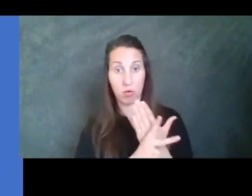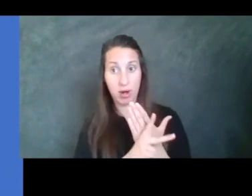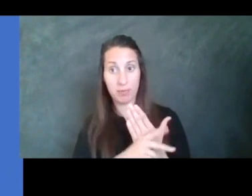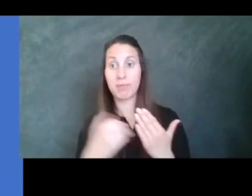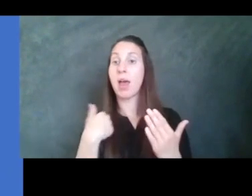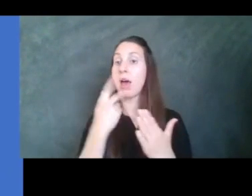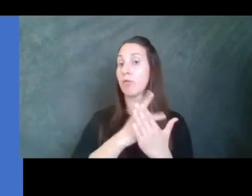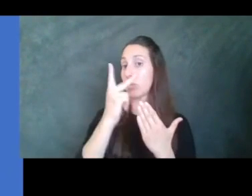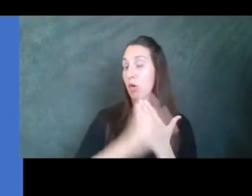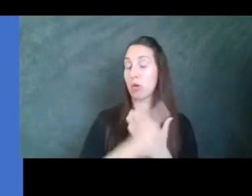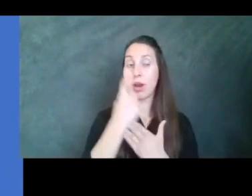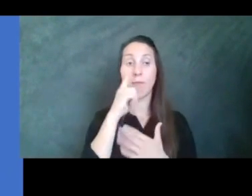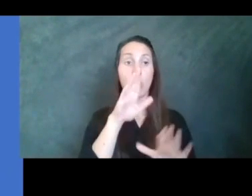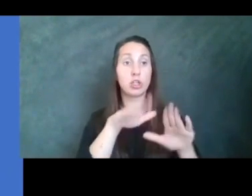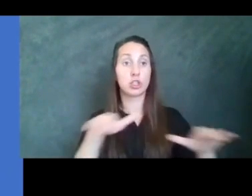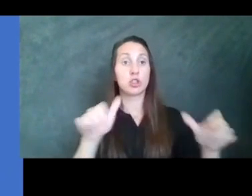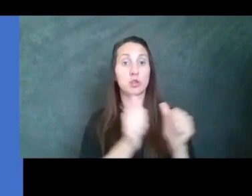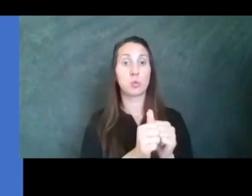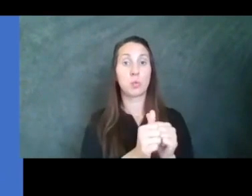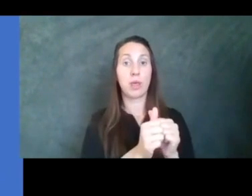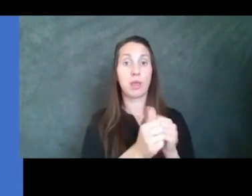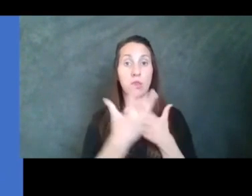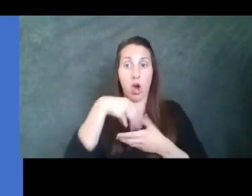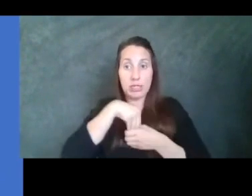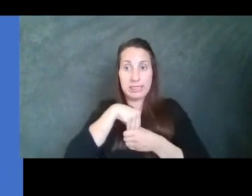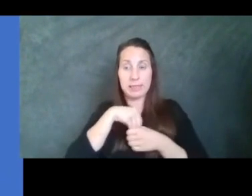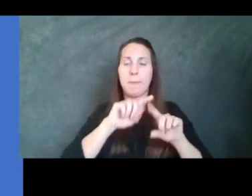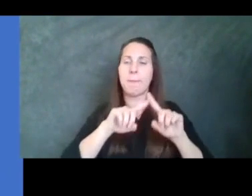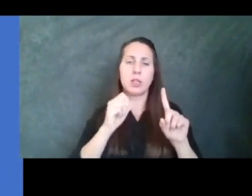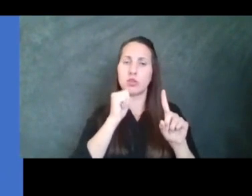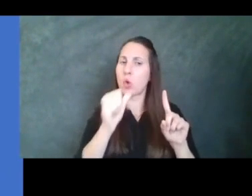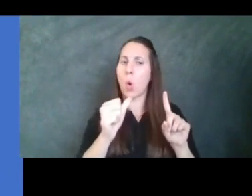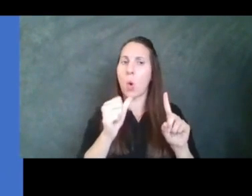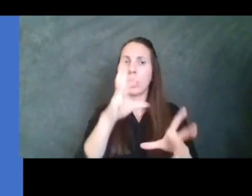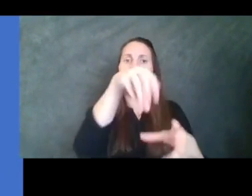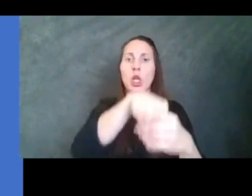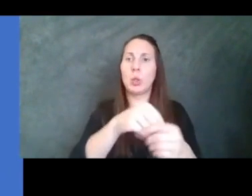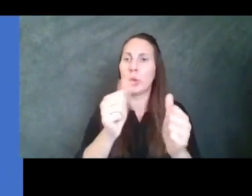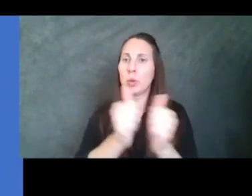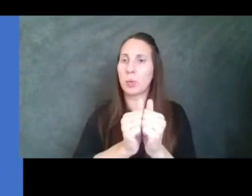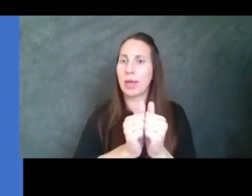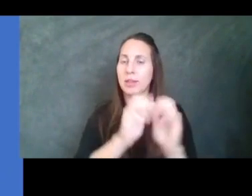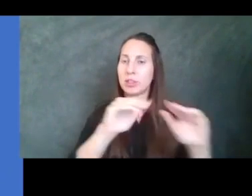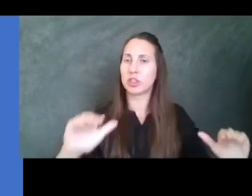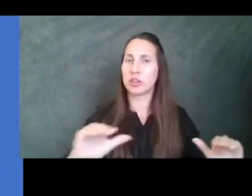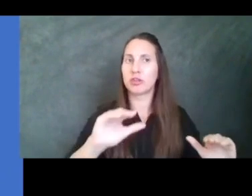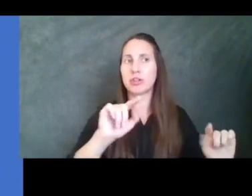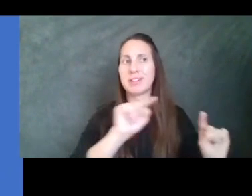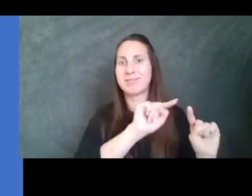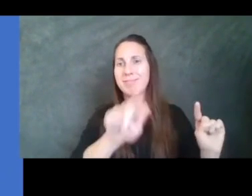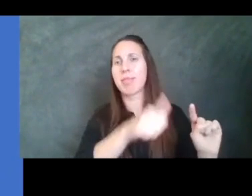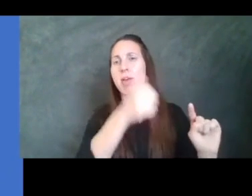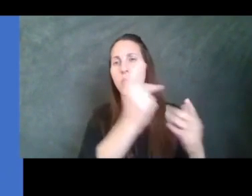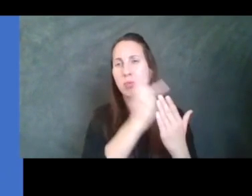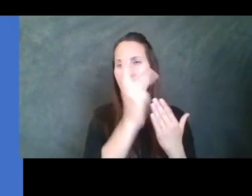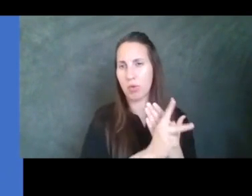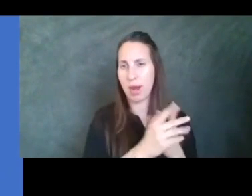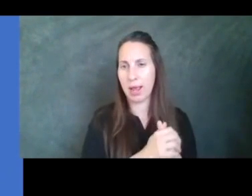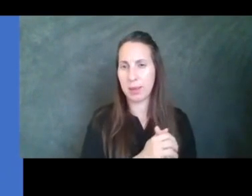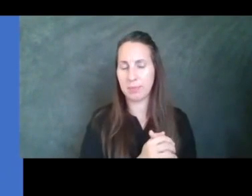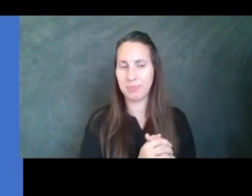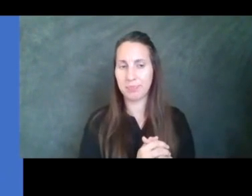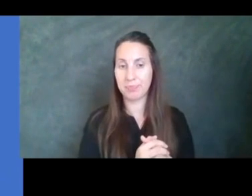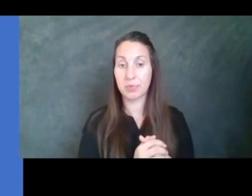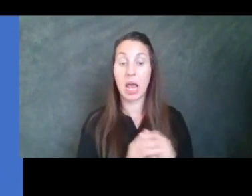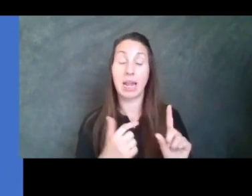don't incorporate them into the regular program. And if you don't incorporate them into the regular program, and I've actually